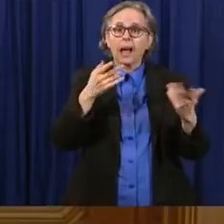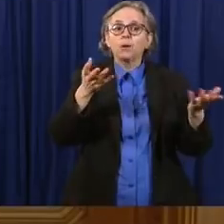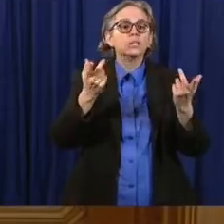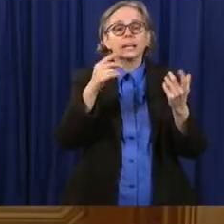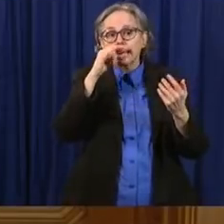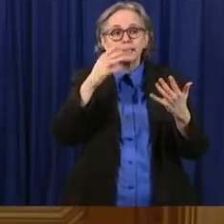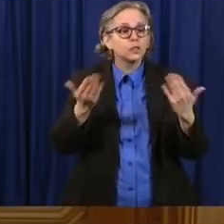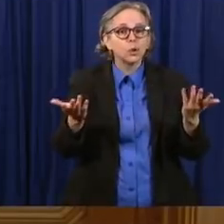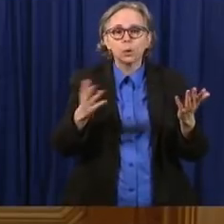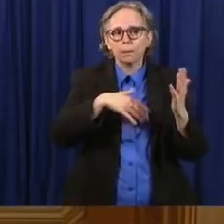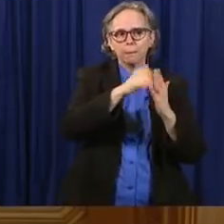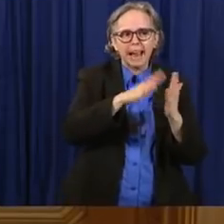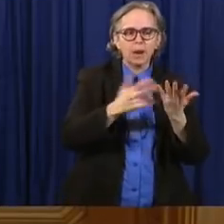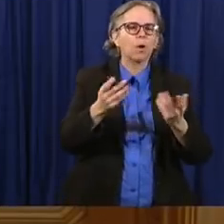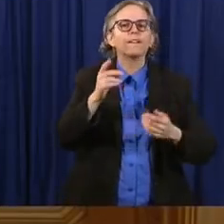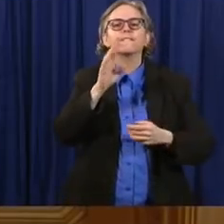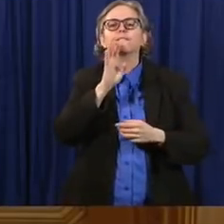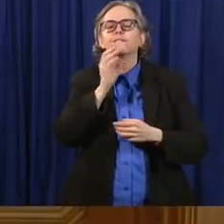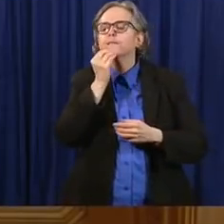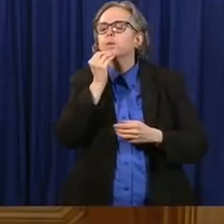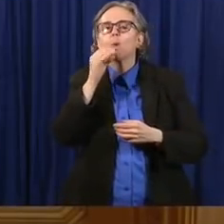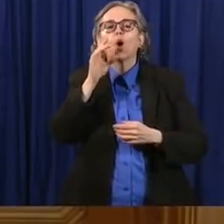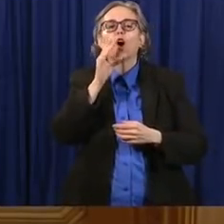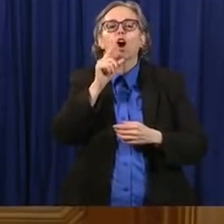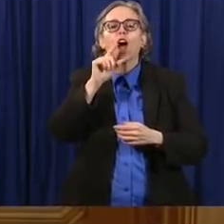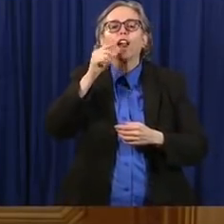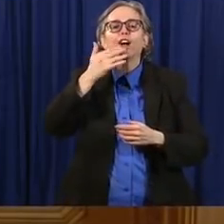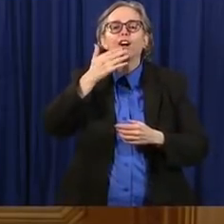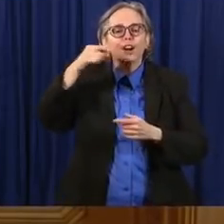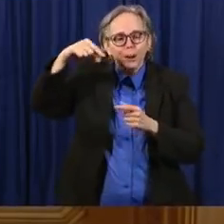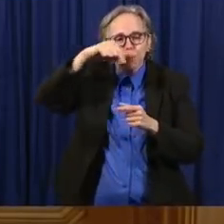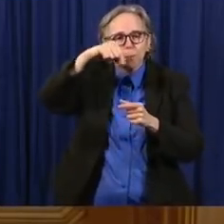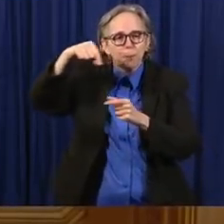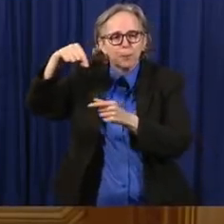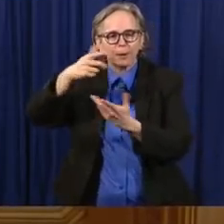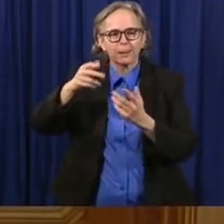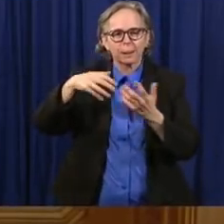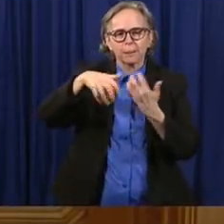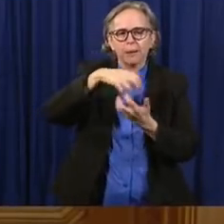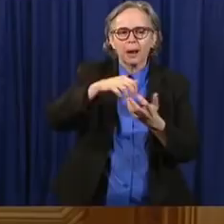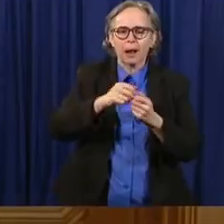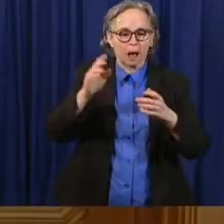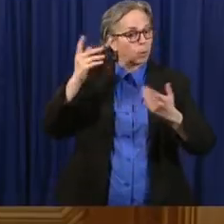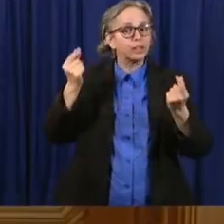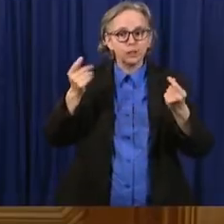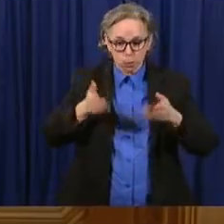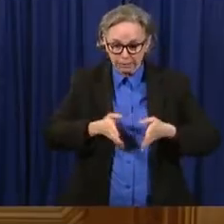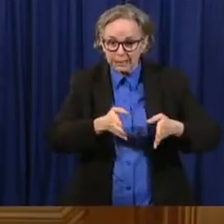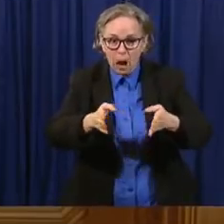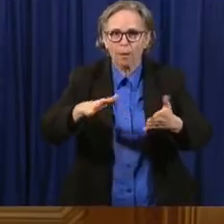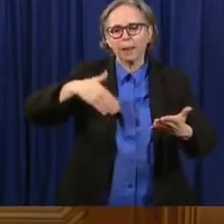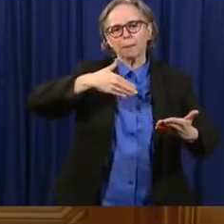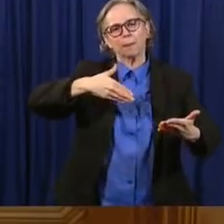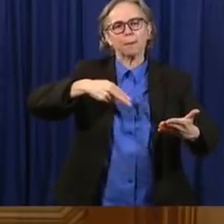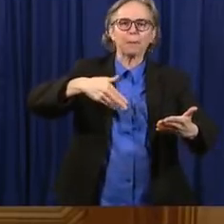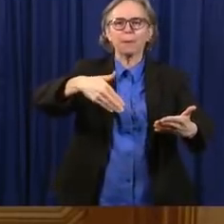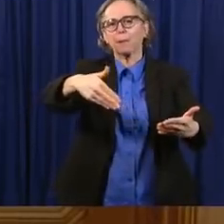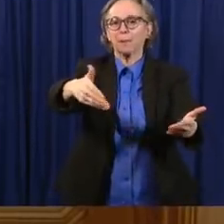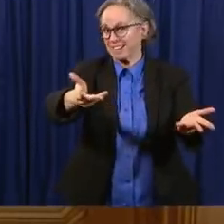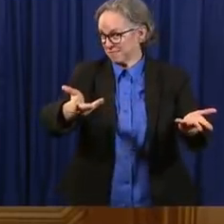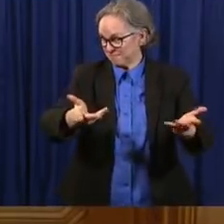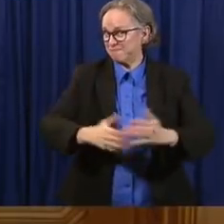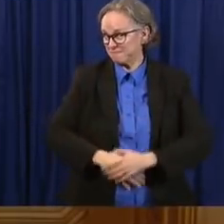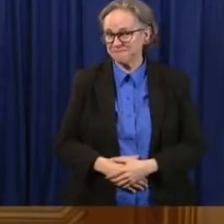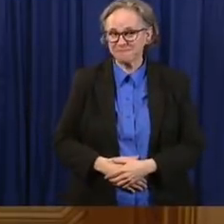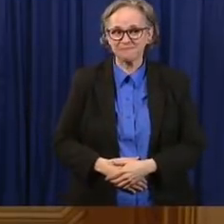coloring. And you can go out and paint the sidewalk. It's a great thing for kids to do outside. I'm also putting up my grandmother's whole